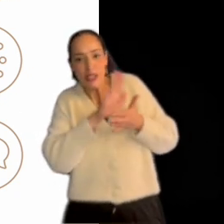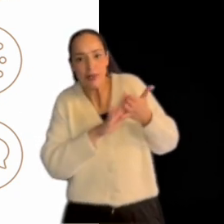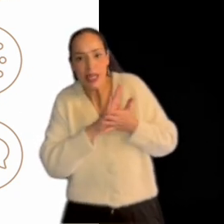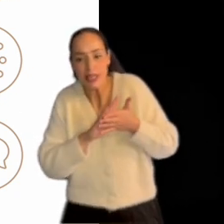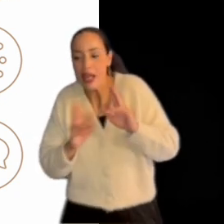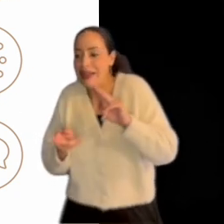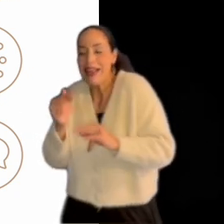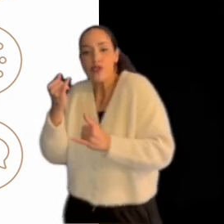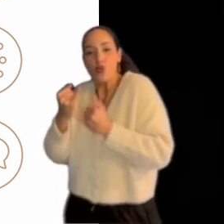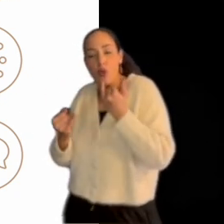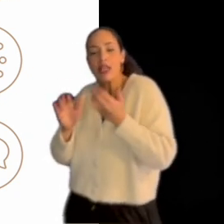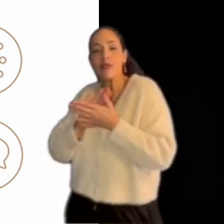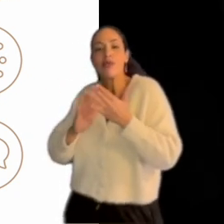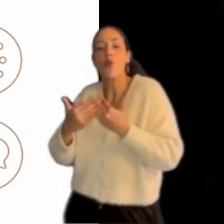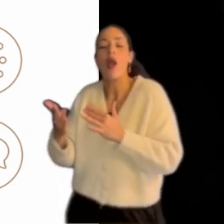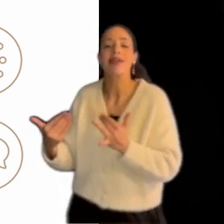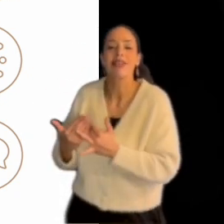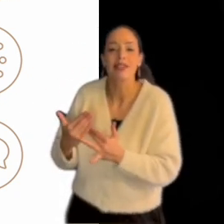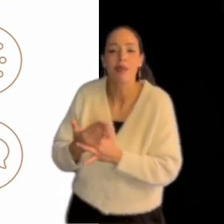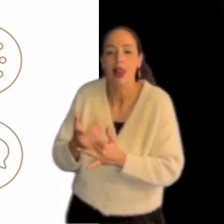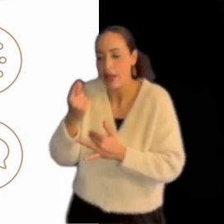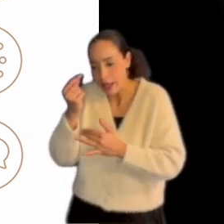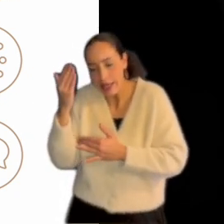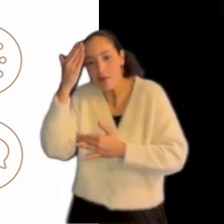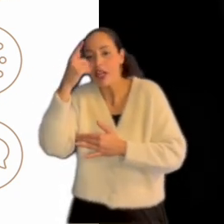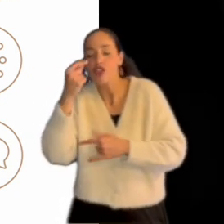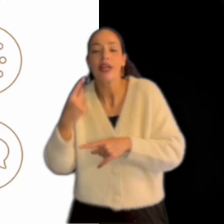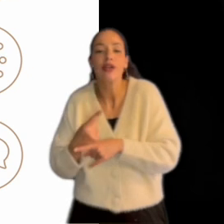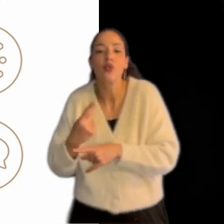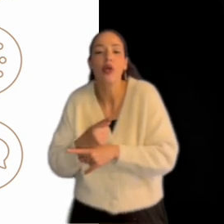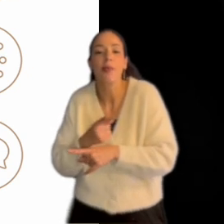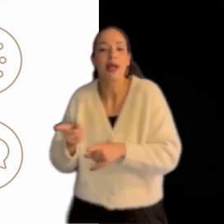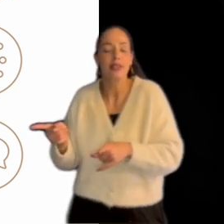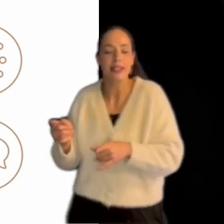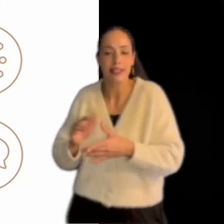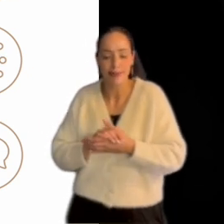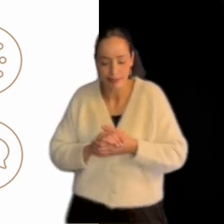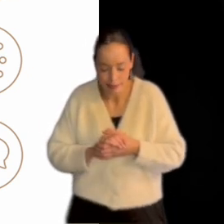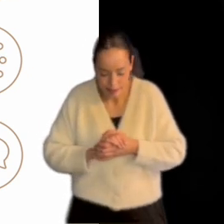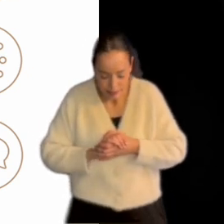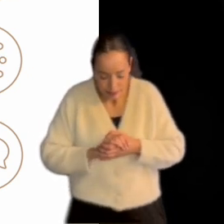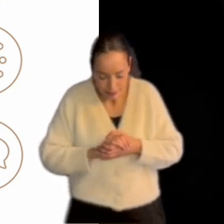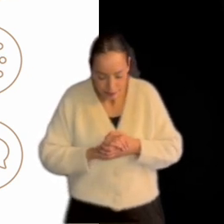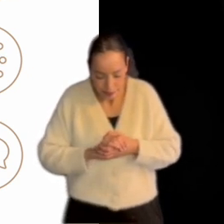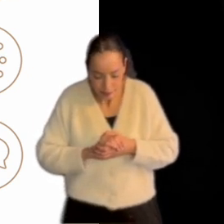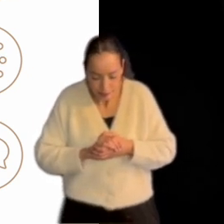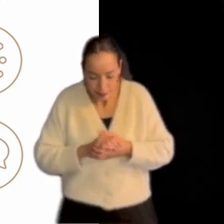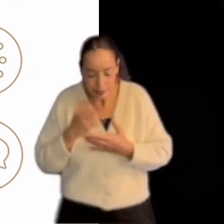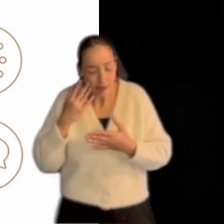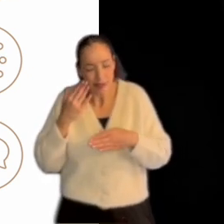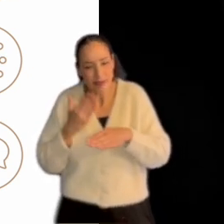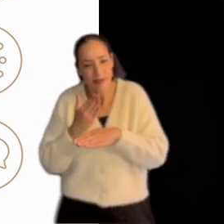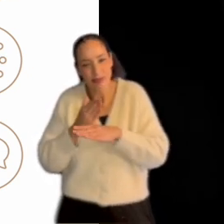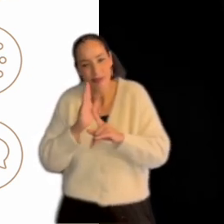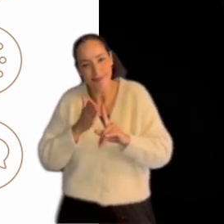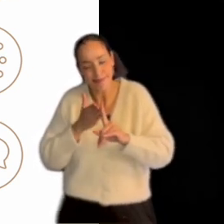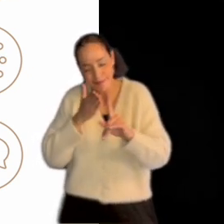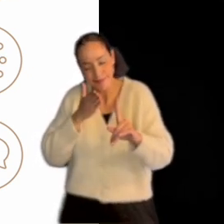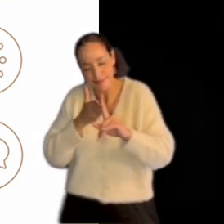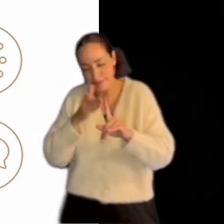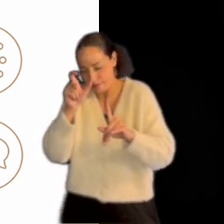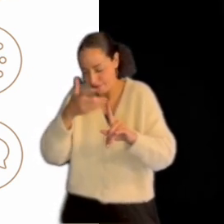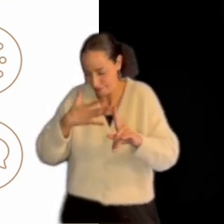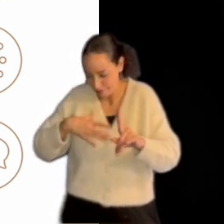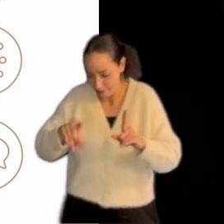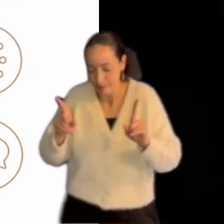When we work to identify and address someone's support needs, it is essential to remember that these needs will change over time. Particularly in the immediate aftermath